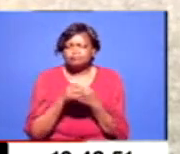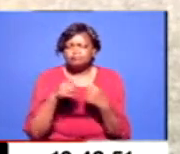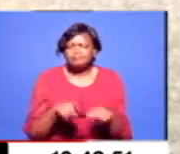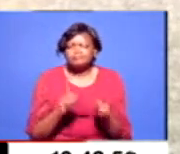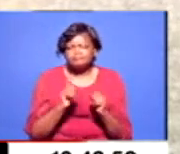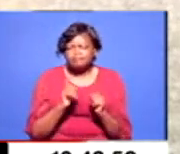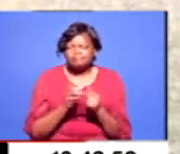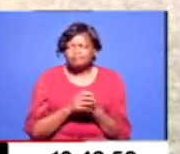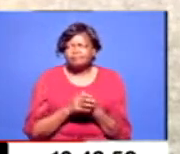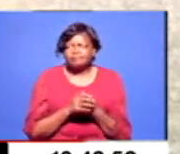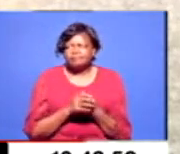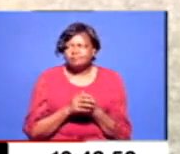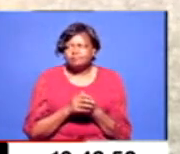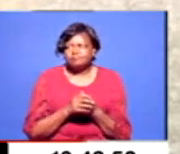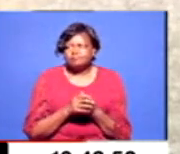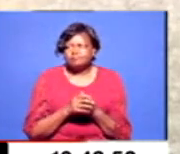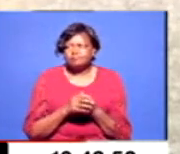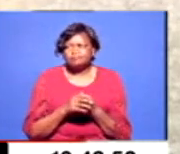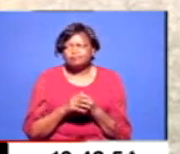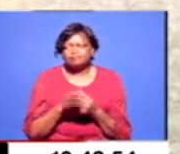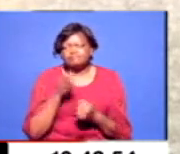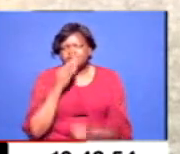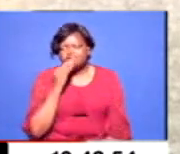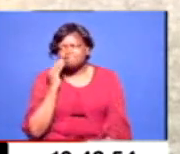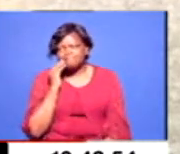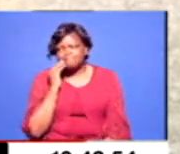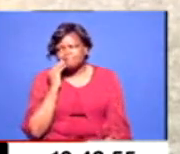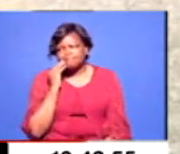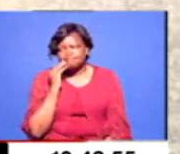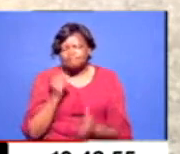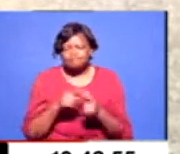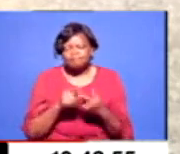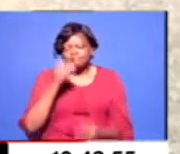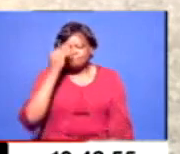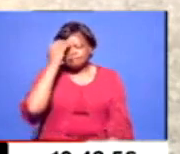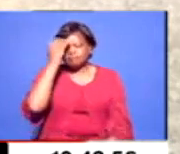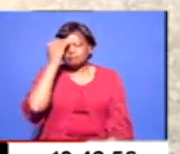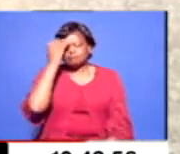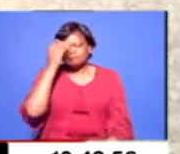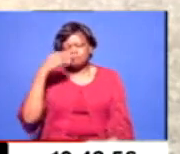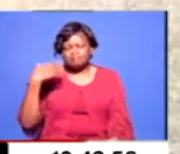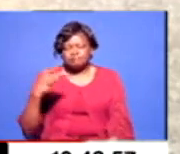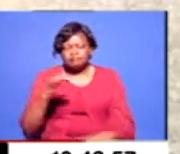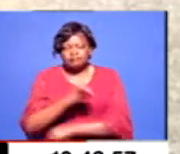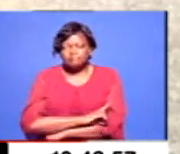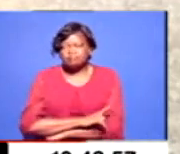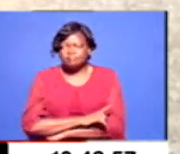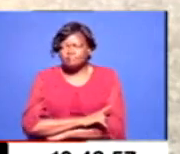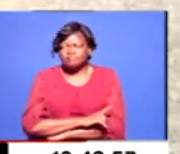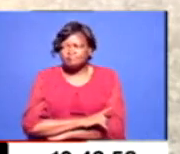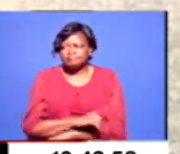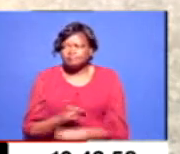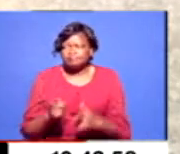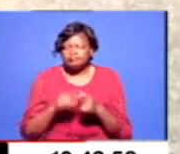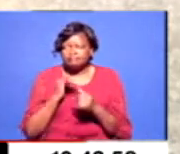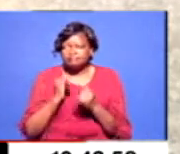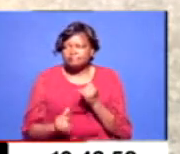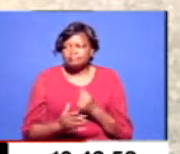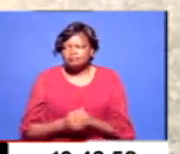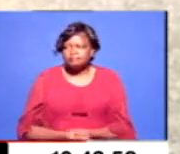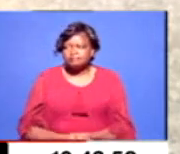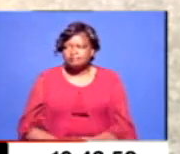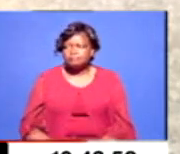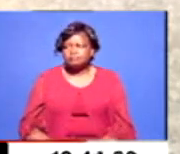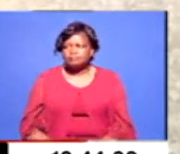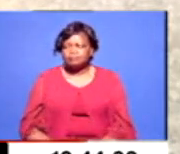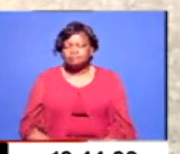sad, she's home, the memory comes back every day. At the end of the day,